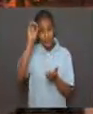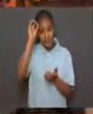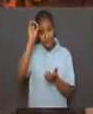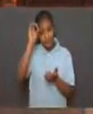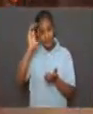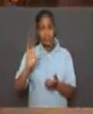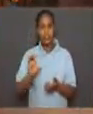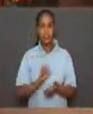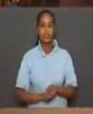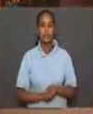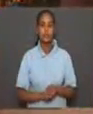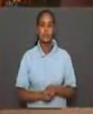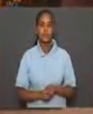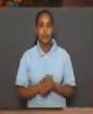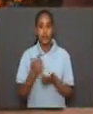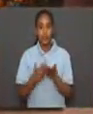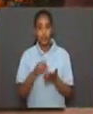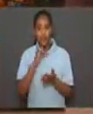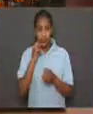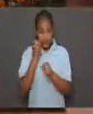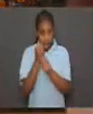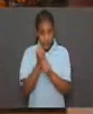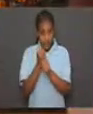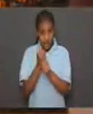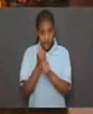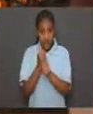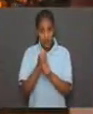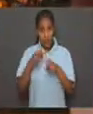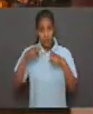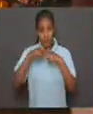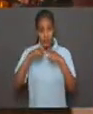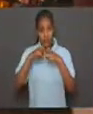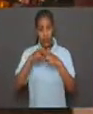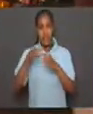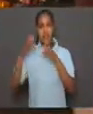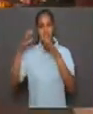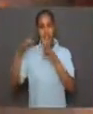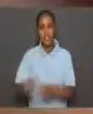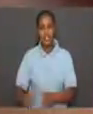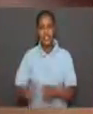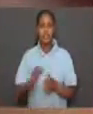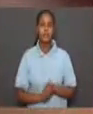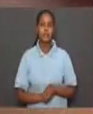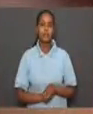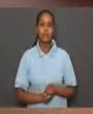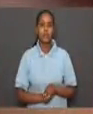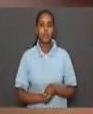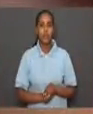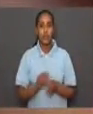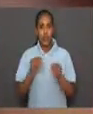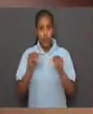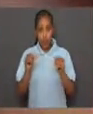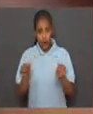degrees Celsius. This is done in an electric furnace. The